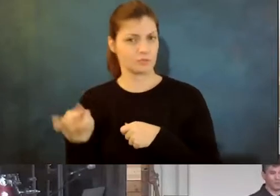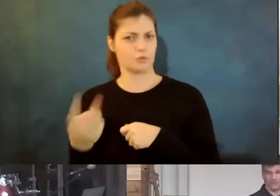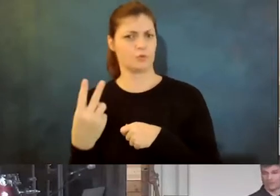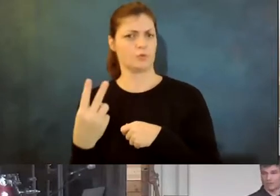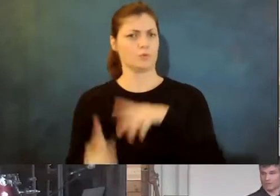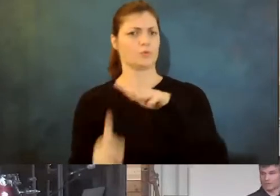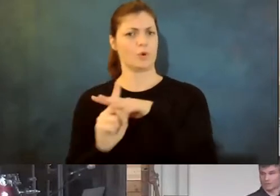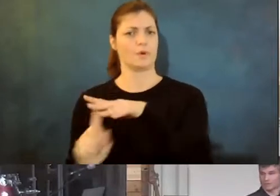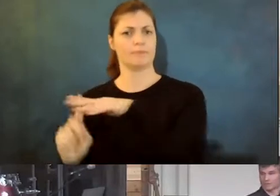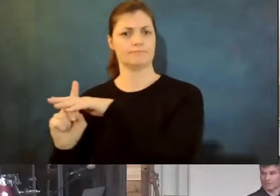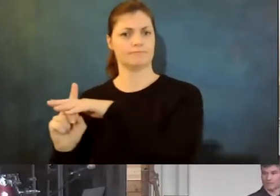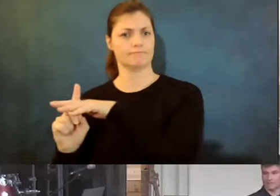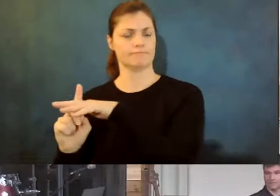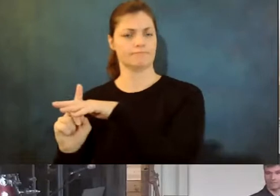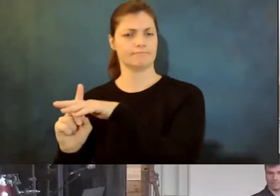On the Mount of Transfiguration.